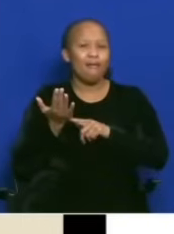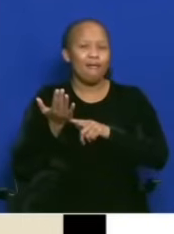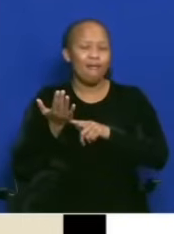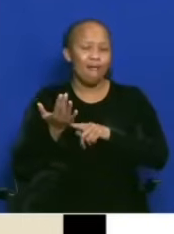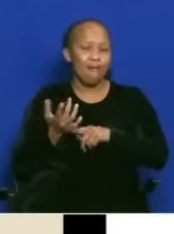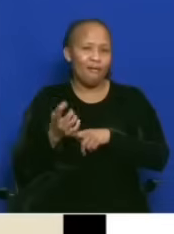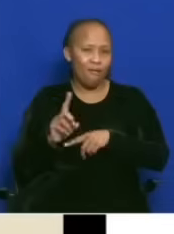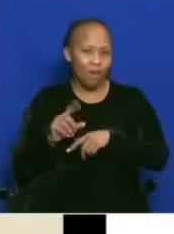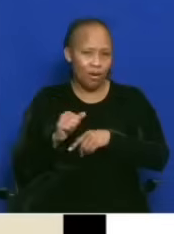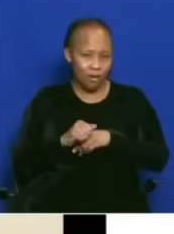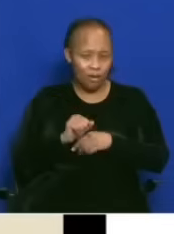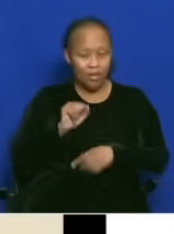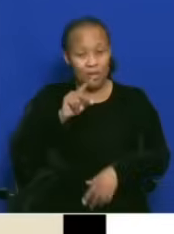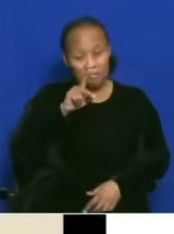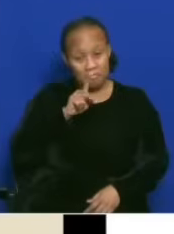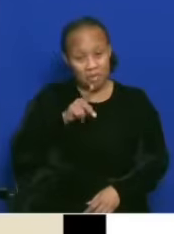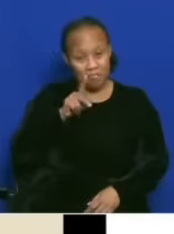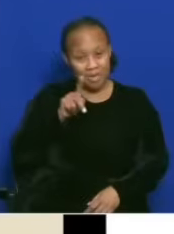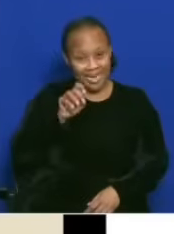PPE tender.